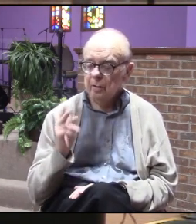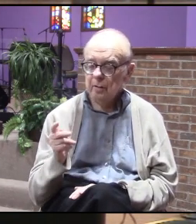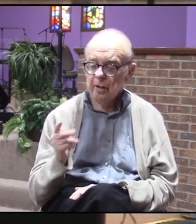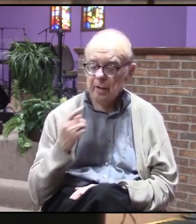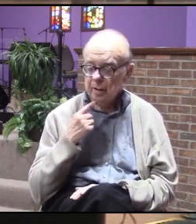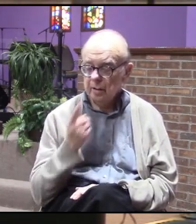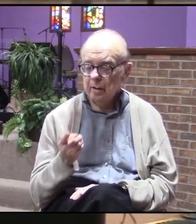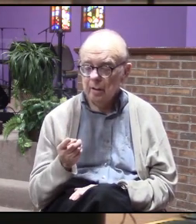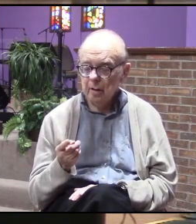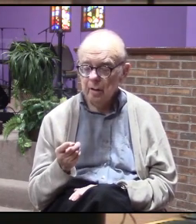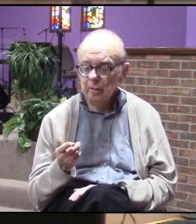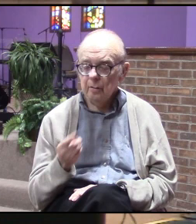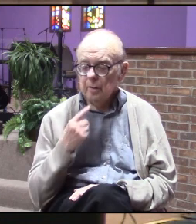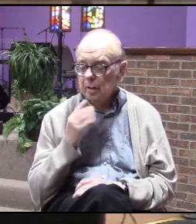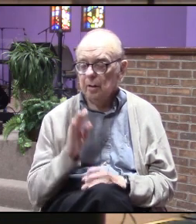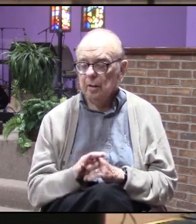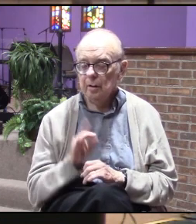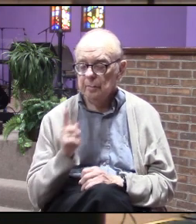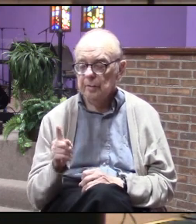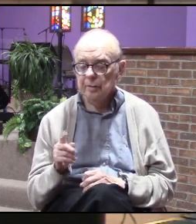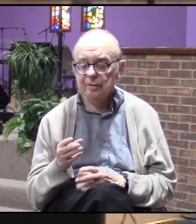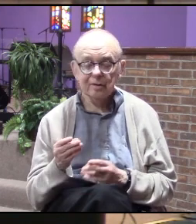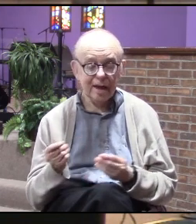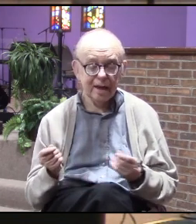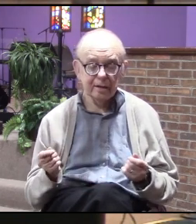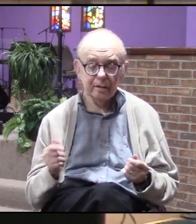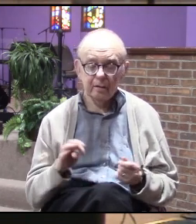listen, I told you, I promised you this land